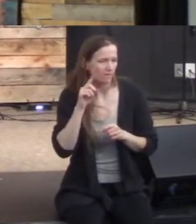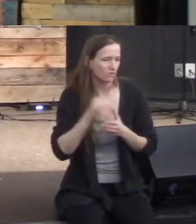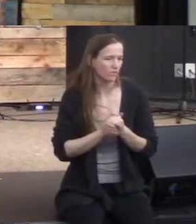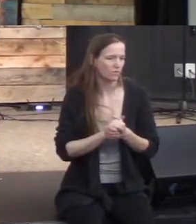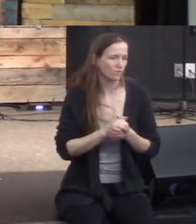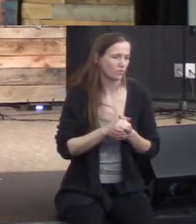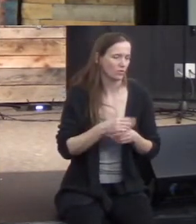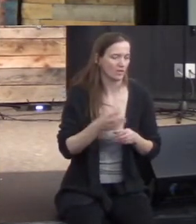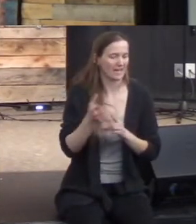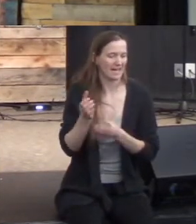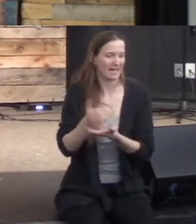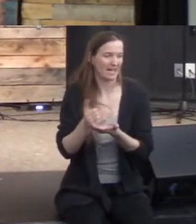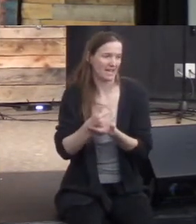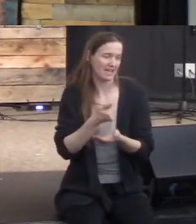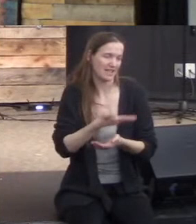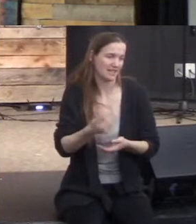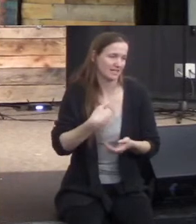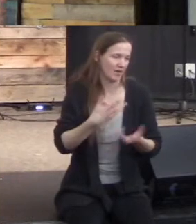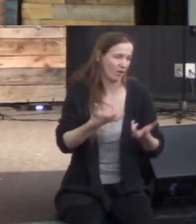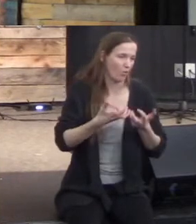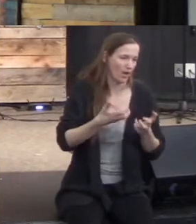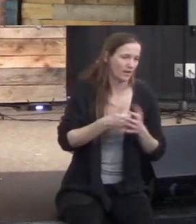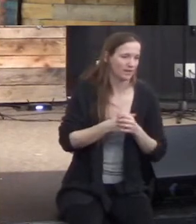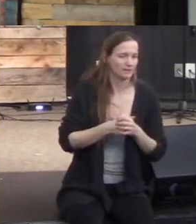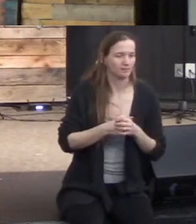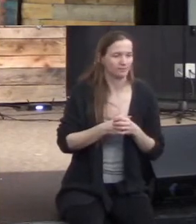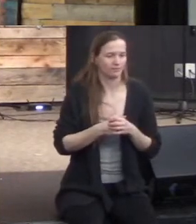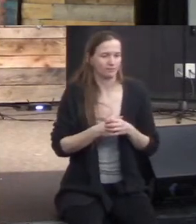searching for, but I wanted to make sure I got it before anyone else.